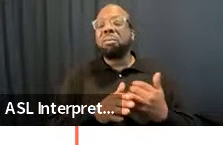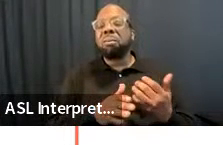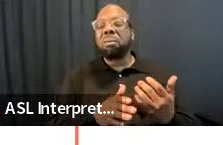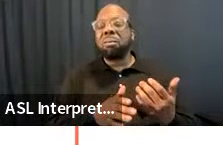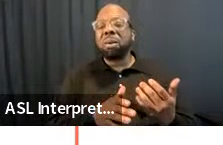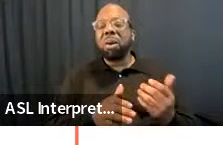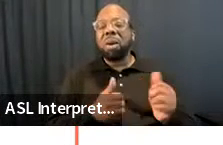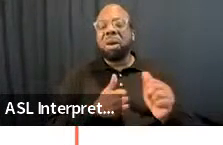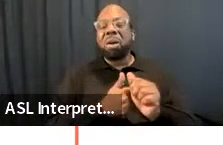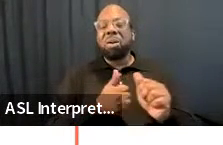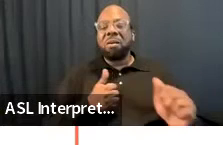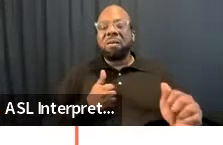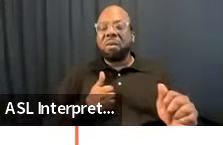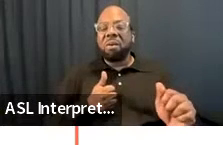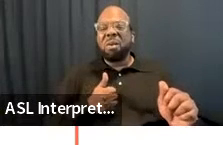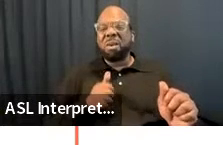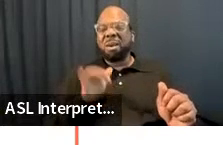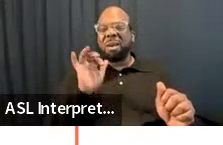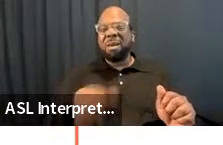to avoid this happen.